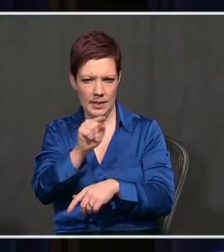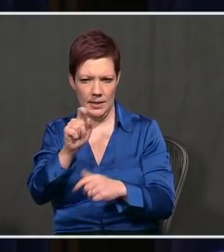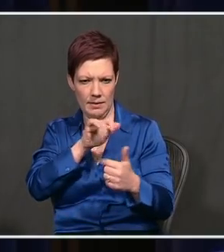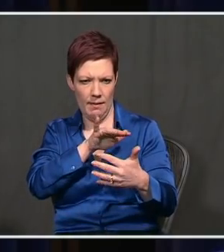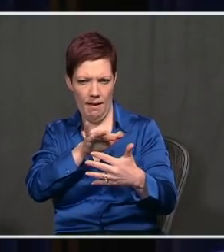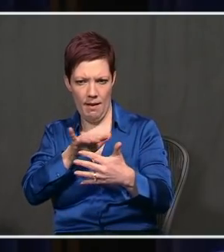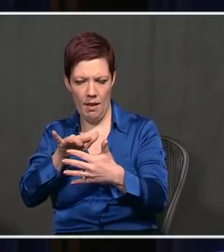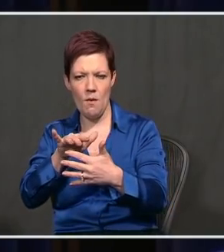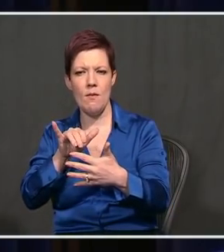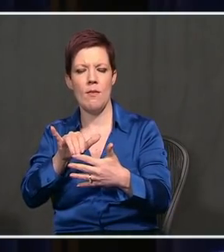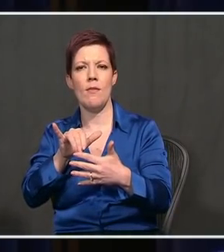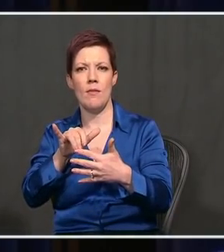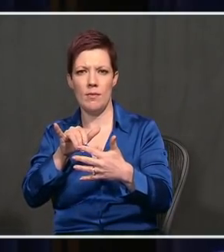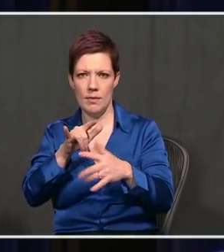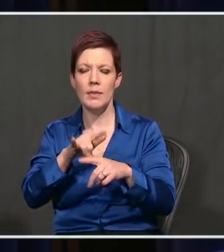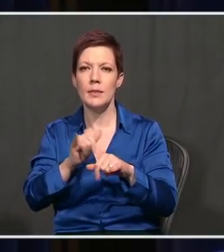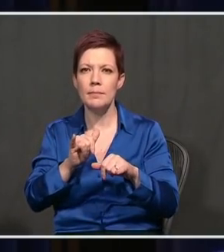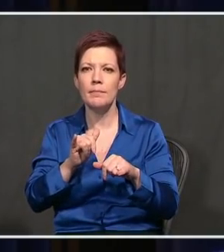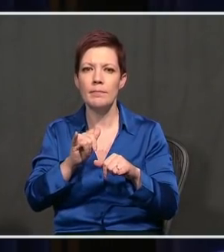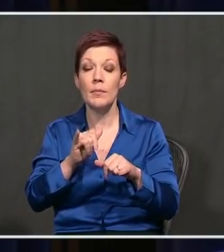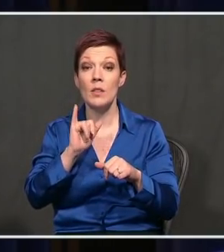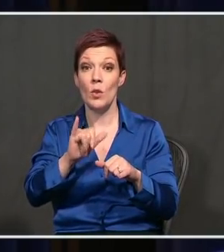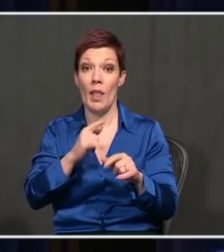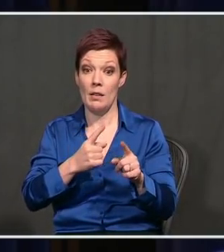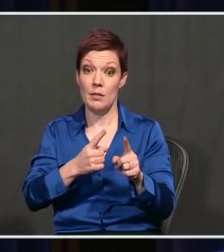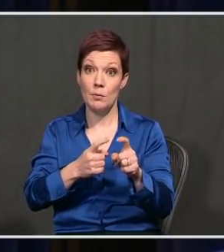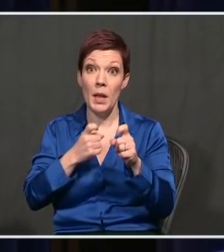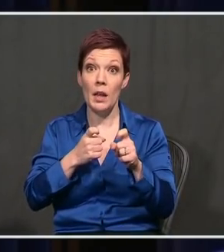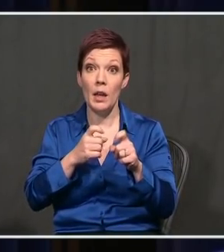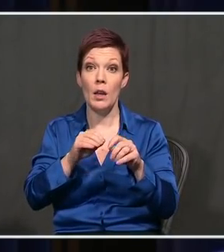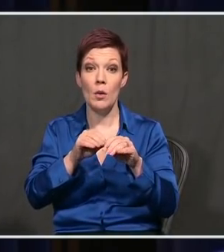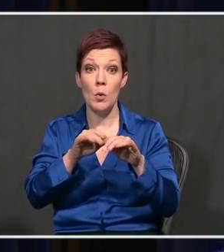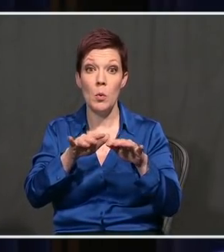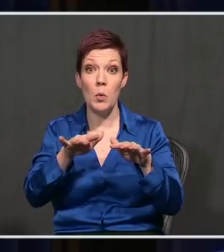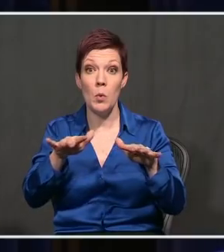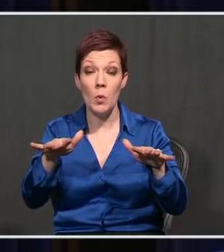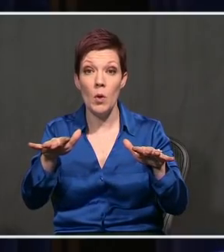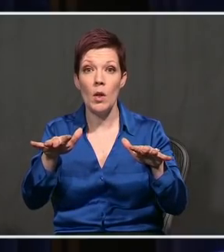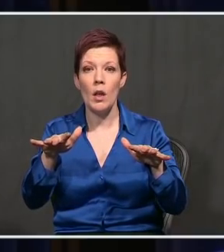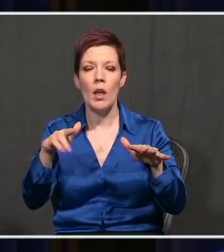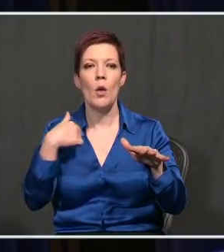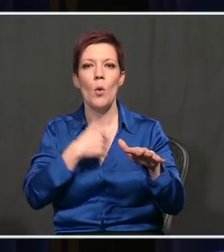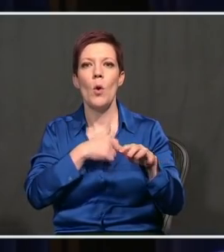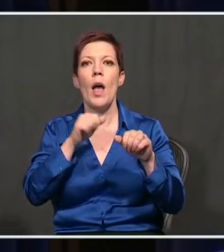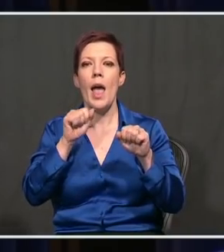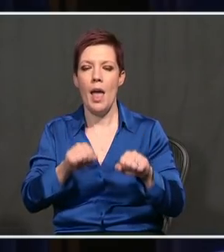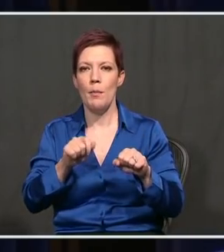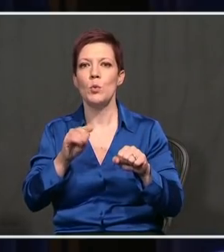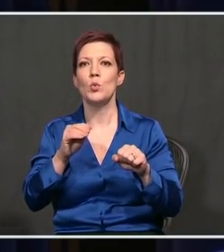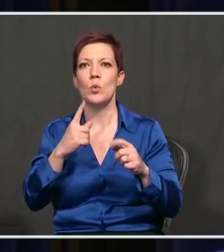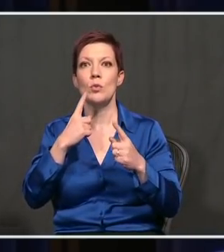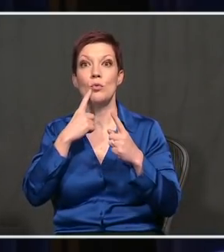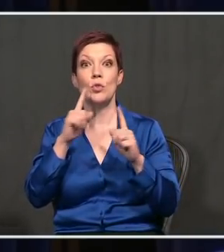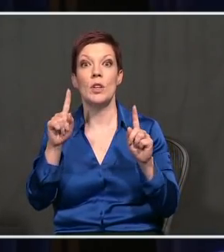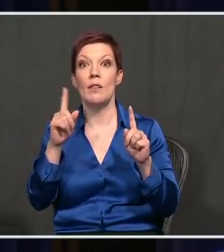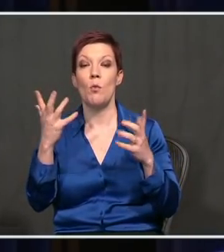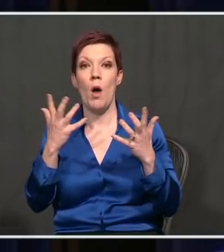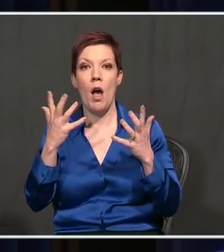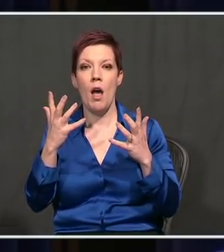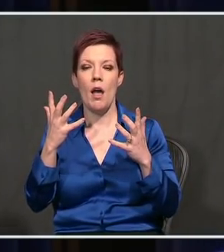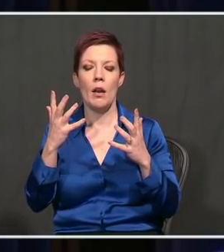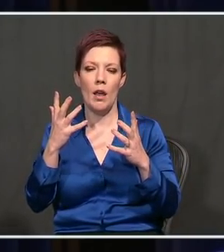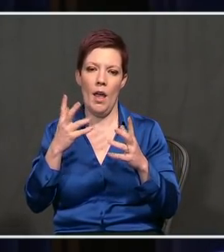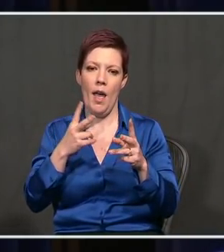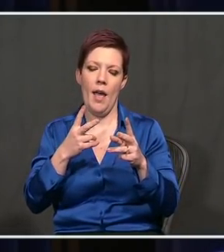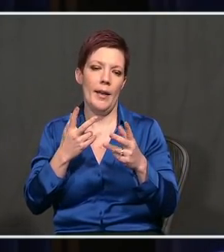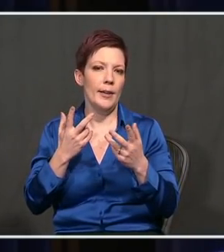the speeding up of the pandemic and transmission of the virus has helped. And we were able to achieve, thanks to that, a